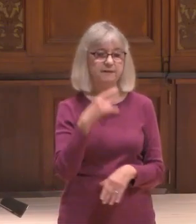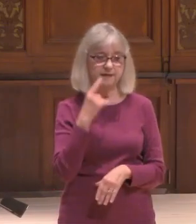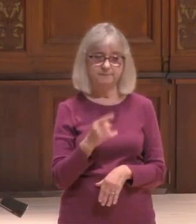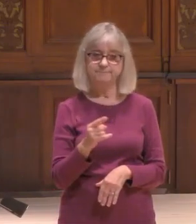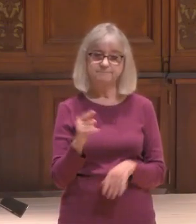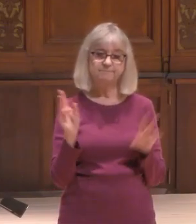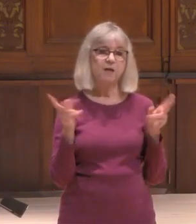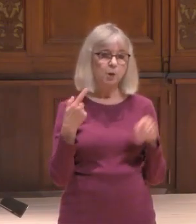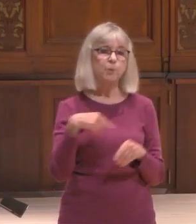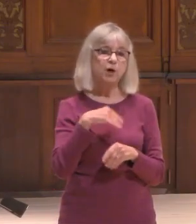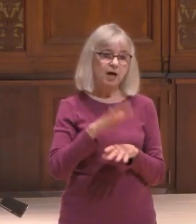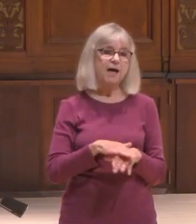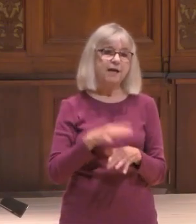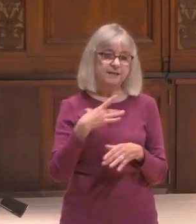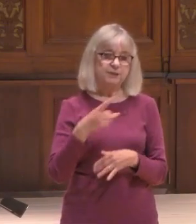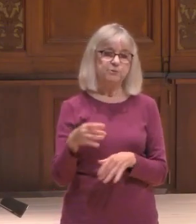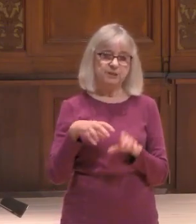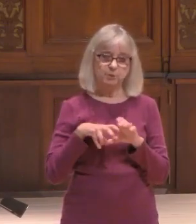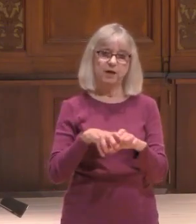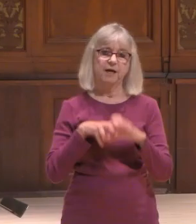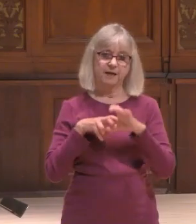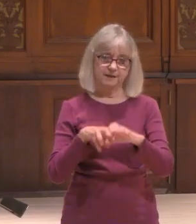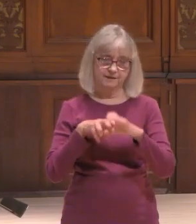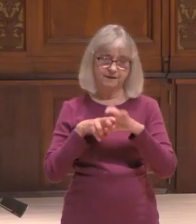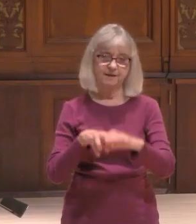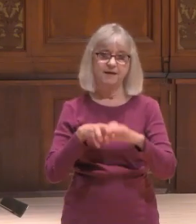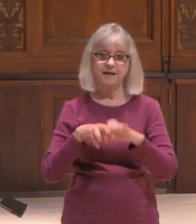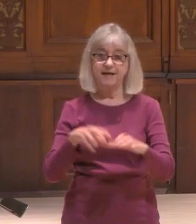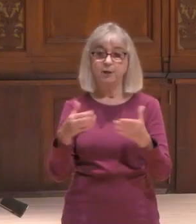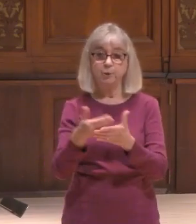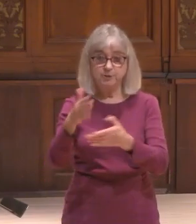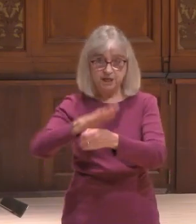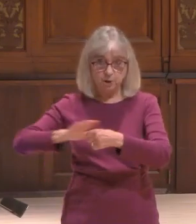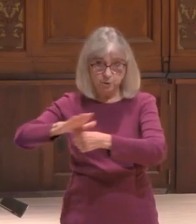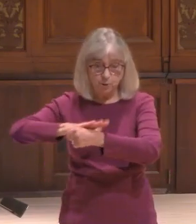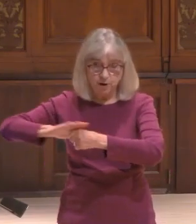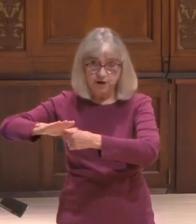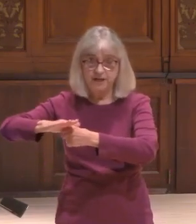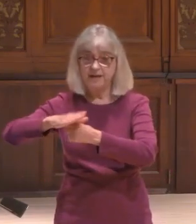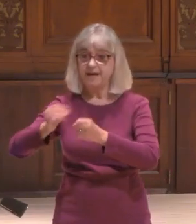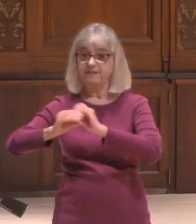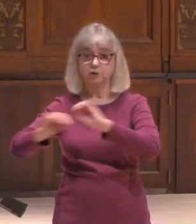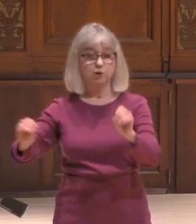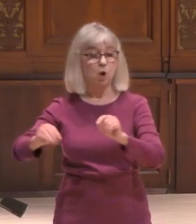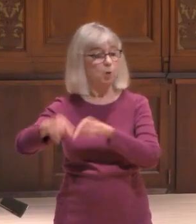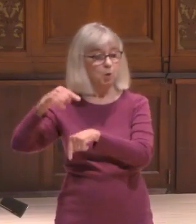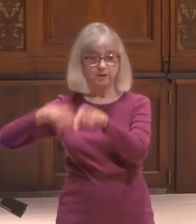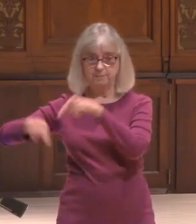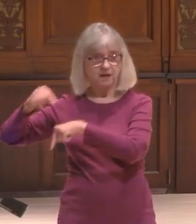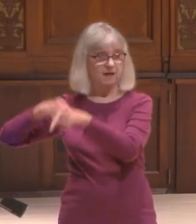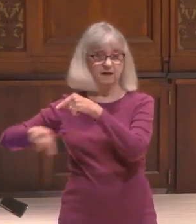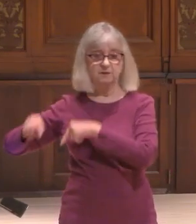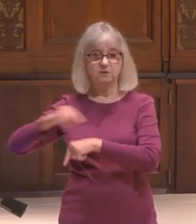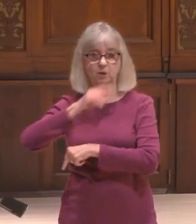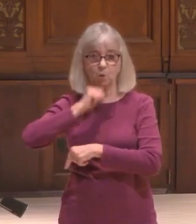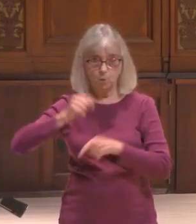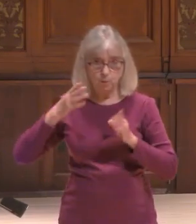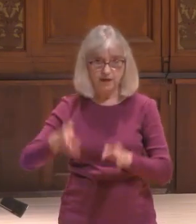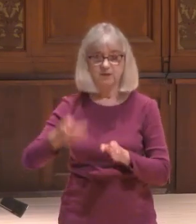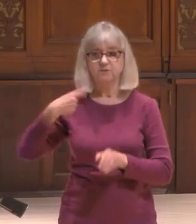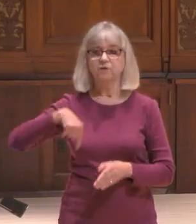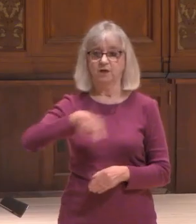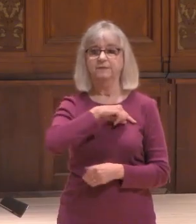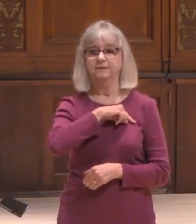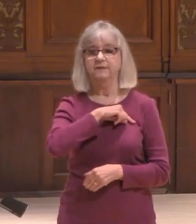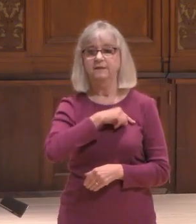on an interesting ride and in new territory, and there's no going back to the old ways for us.